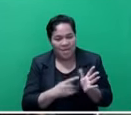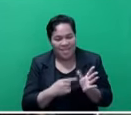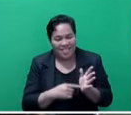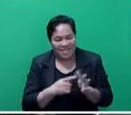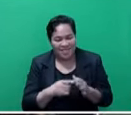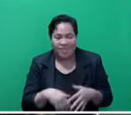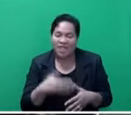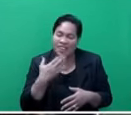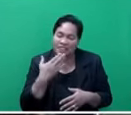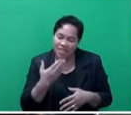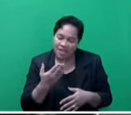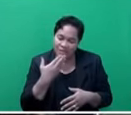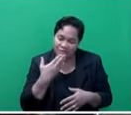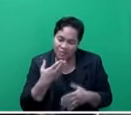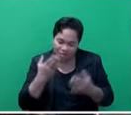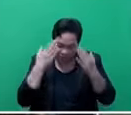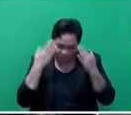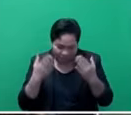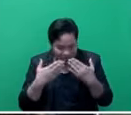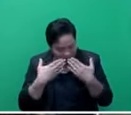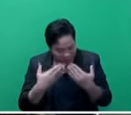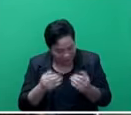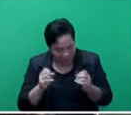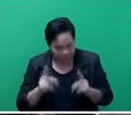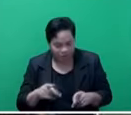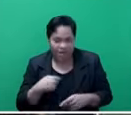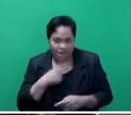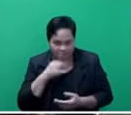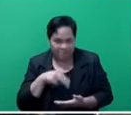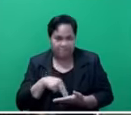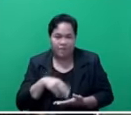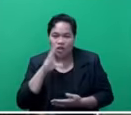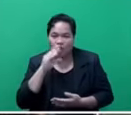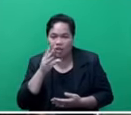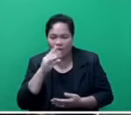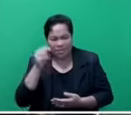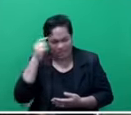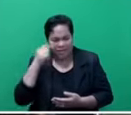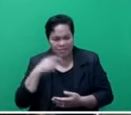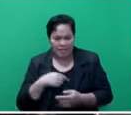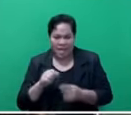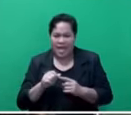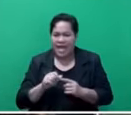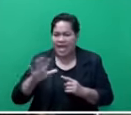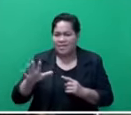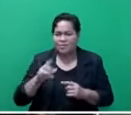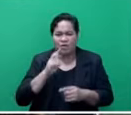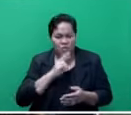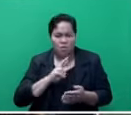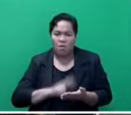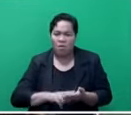Thank you, Mr. Speaker, sir. Thank you for the opportunity to talk on this, I think, an excellent report. A report from the